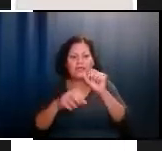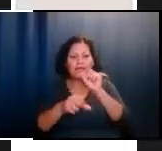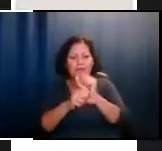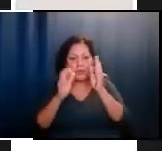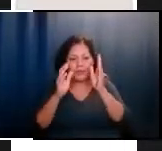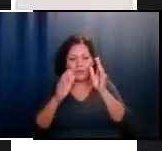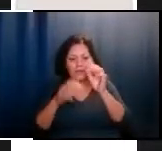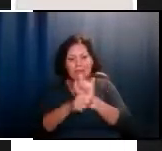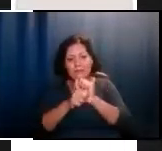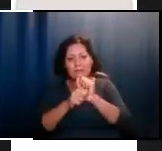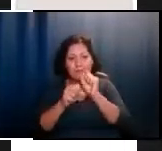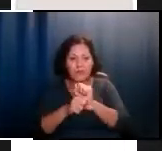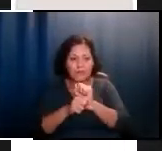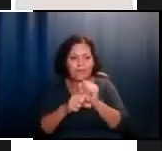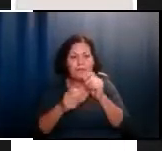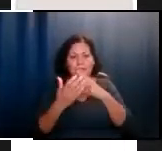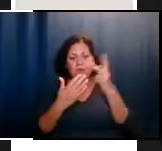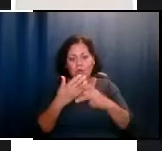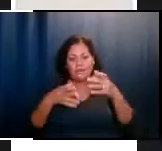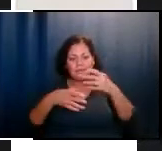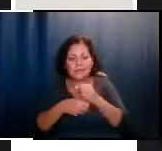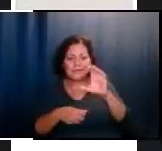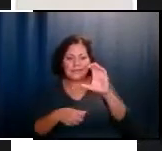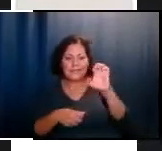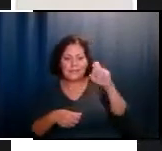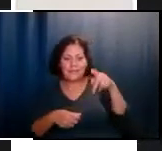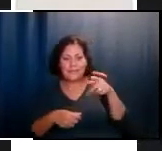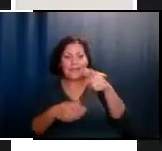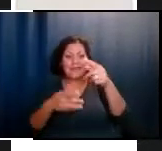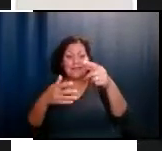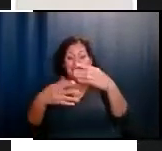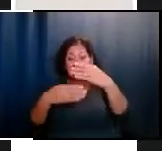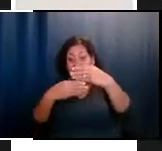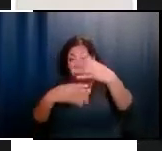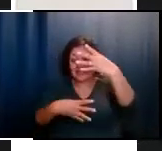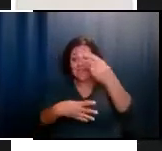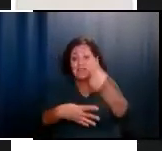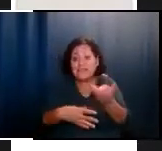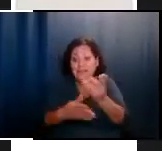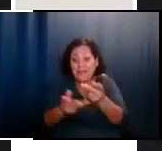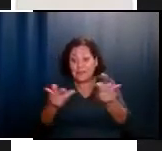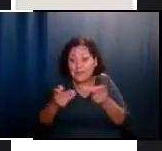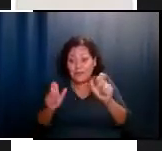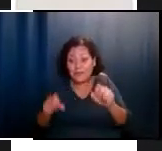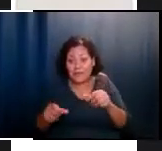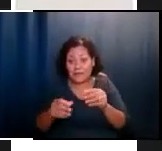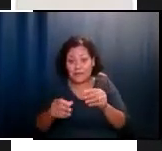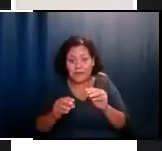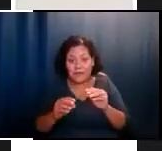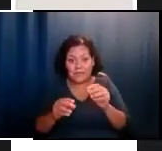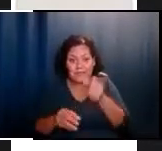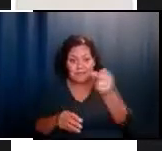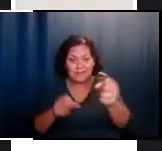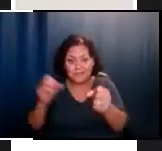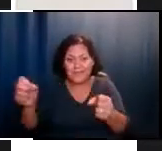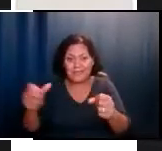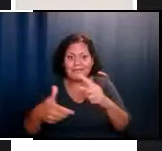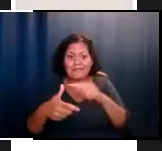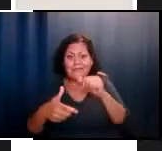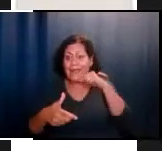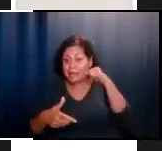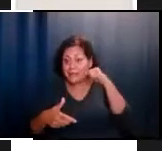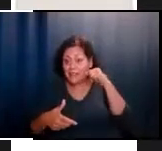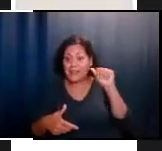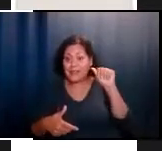you can see those are just several of the placements that we have been able to do. Let's see, Amazon. So what's really